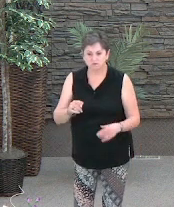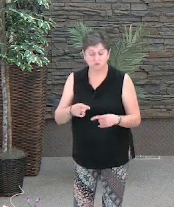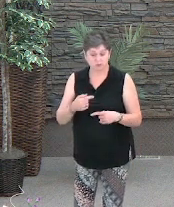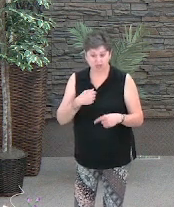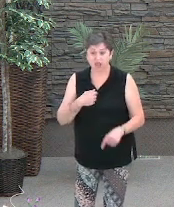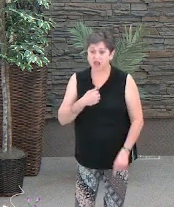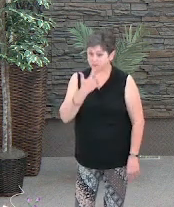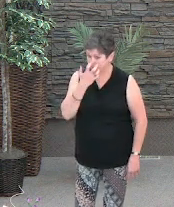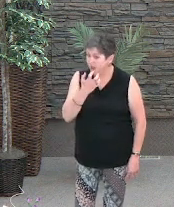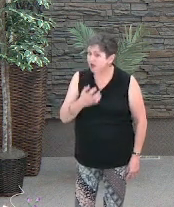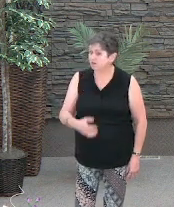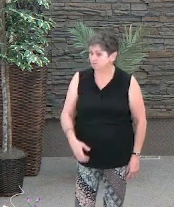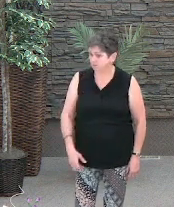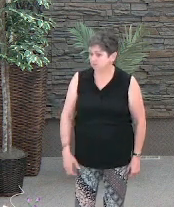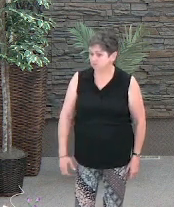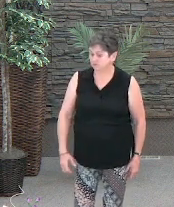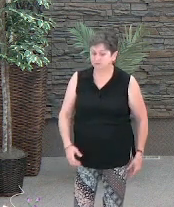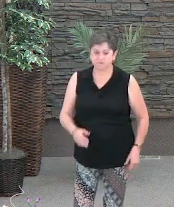firecracker would be ticked.